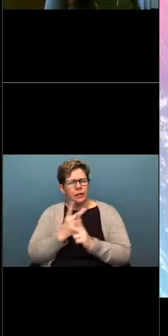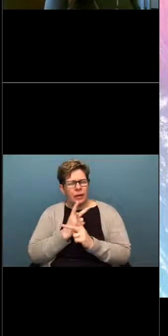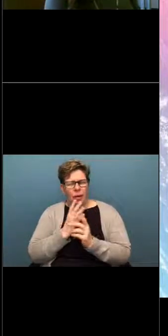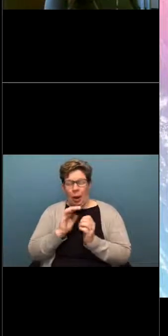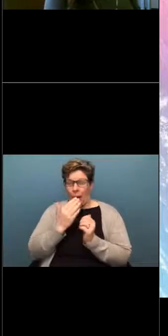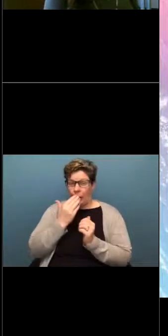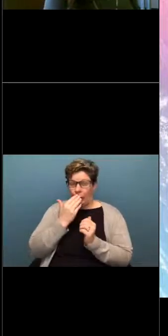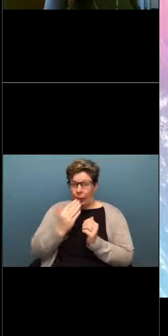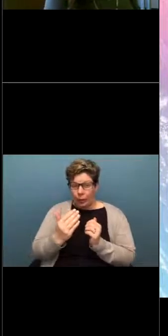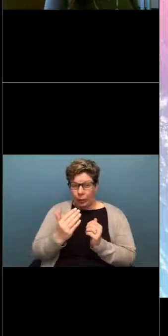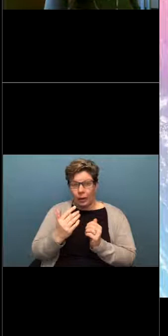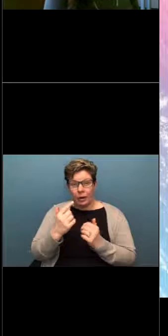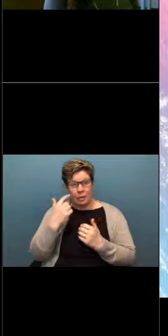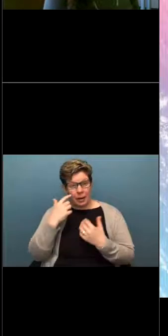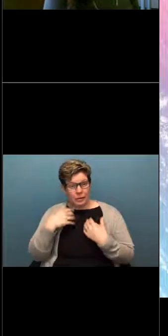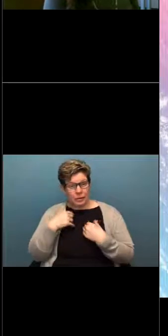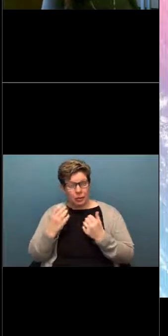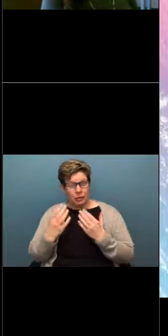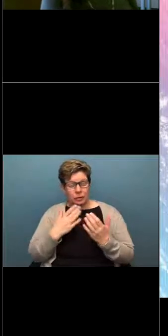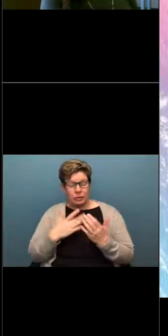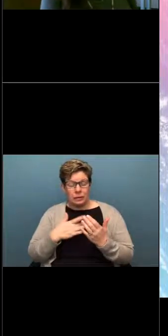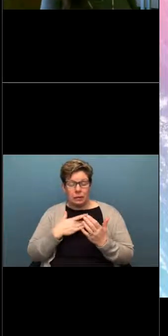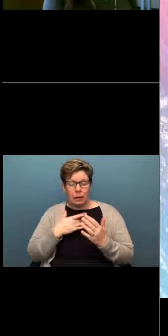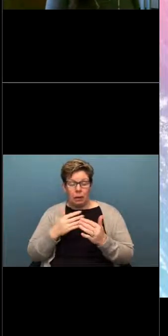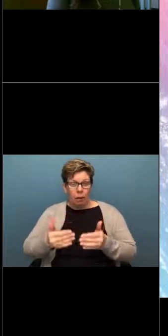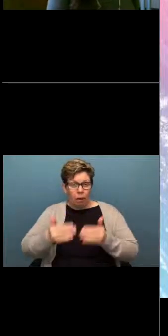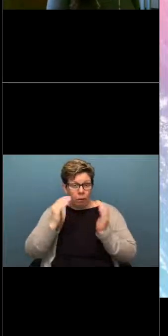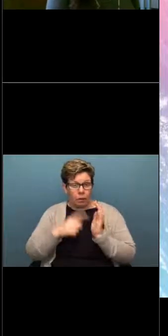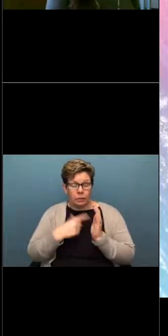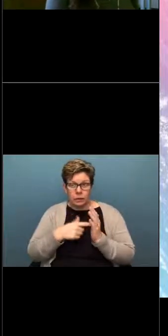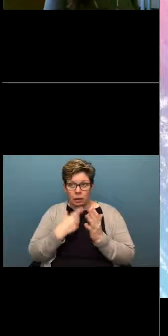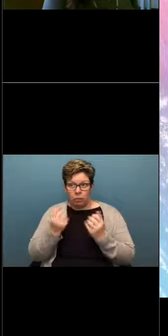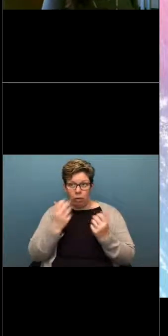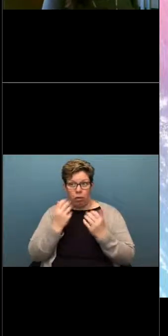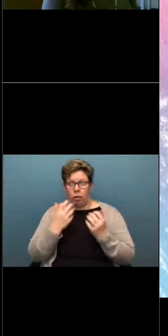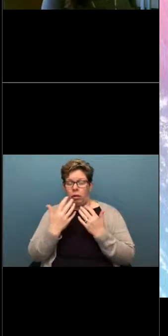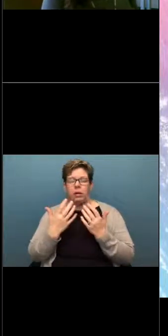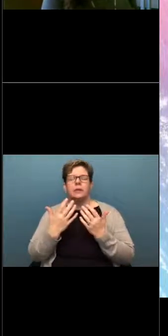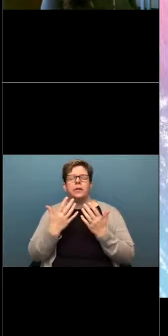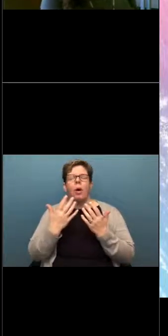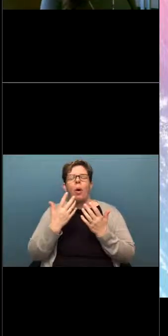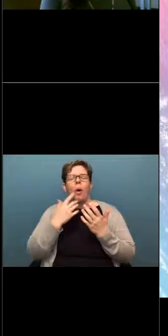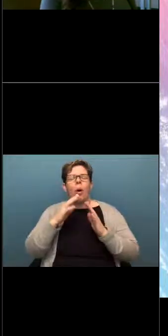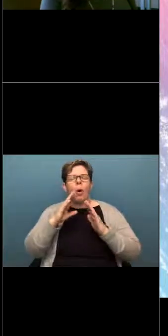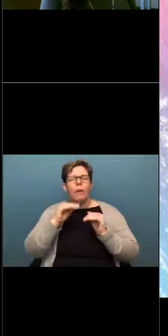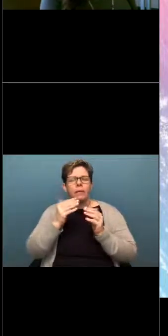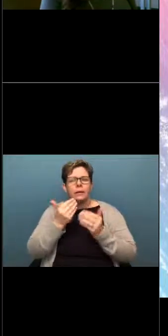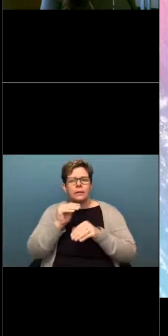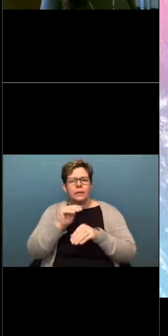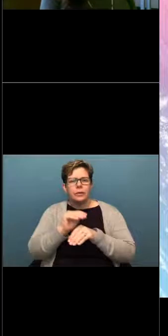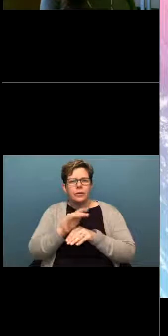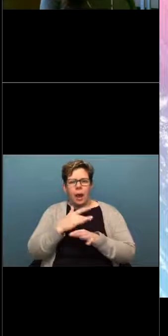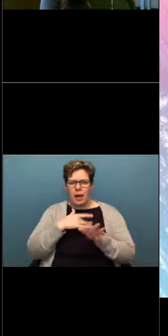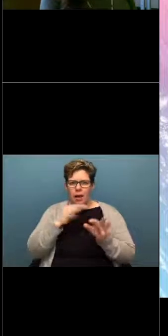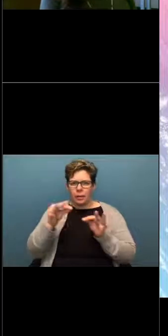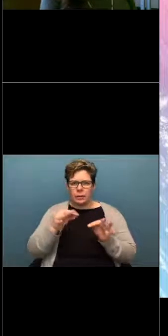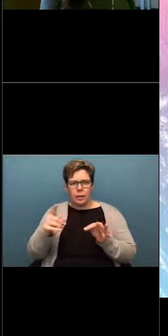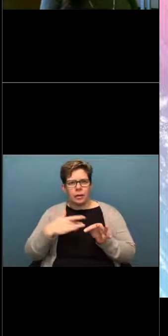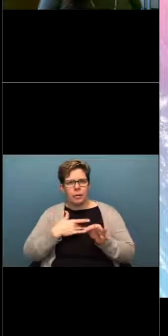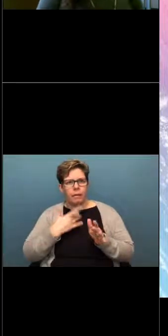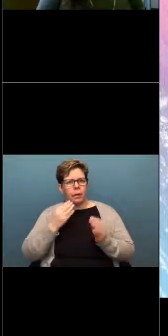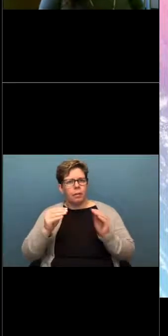a little overwhelming and confusing. So hopefully some of the things we talk about tonight will help you feel like you're in a little more control of your mental